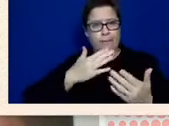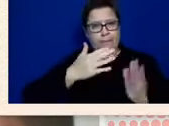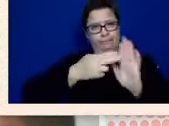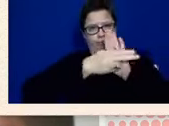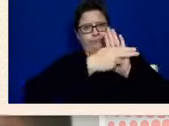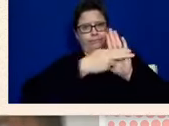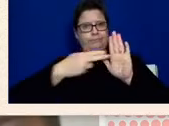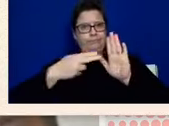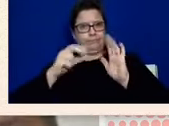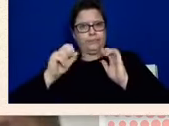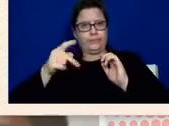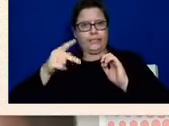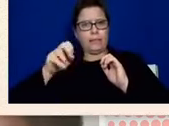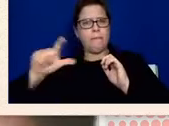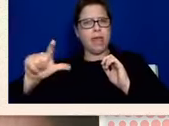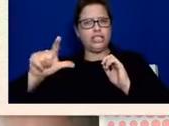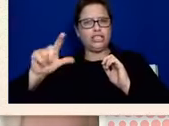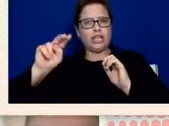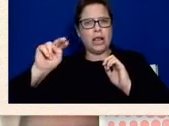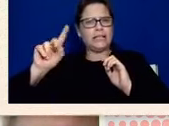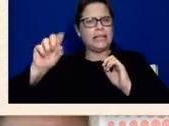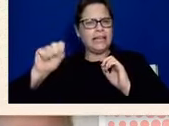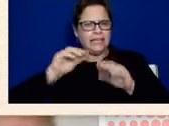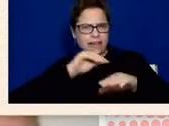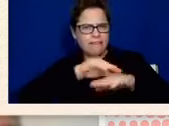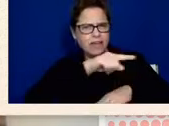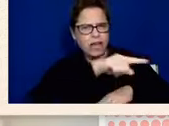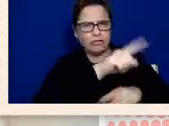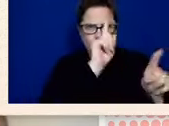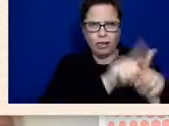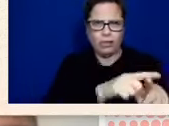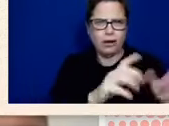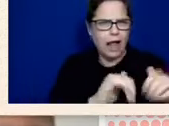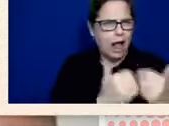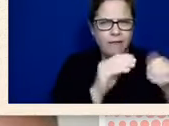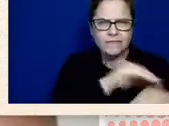term alone for what I said. Um, well,